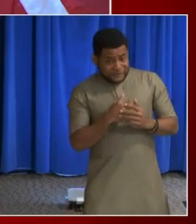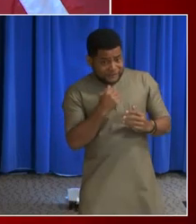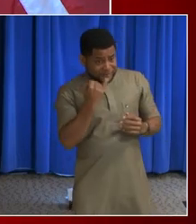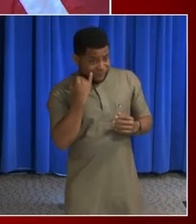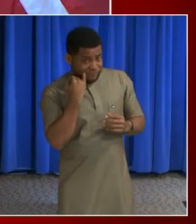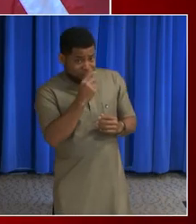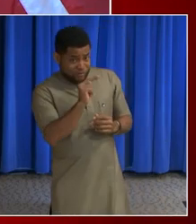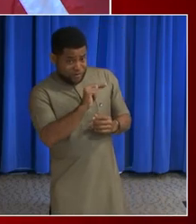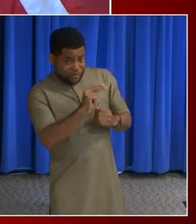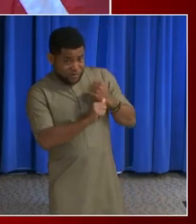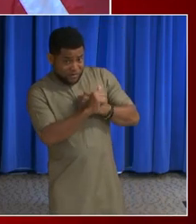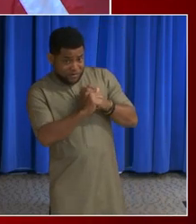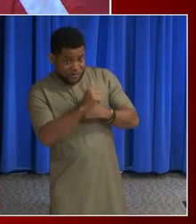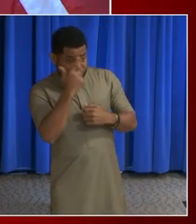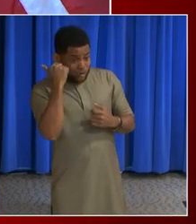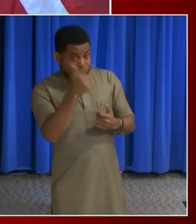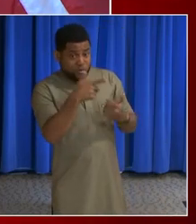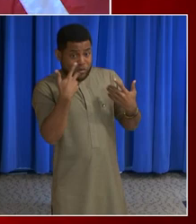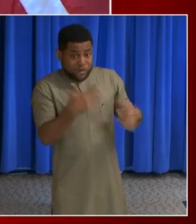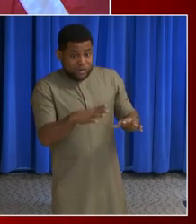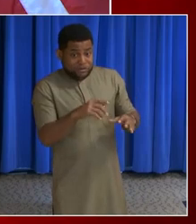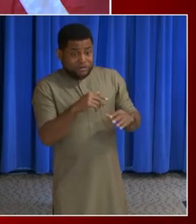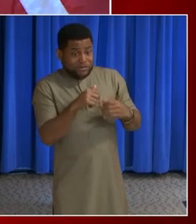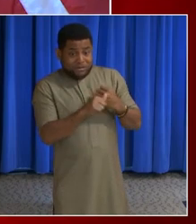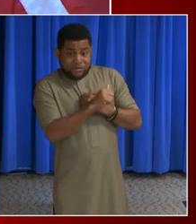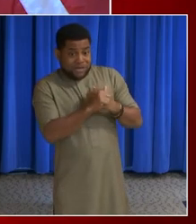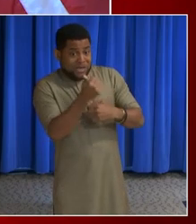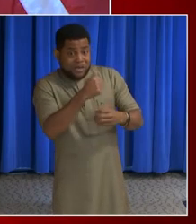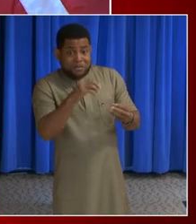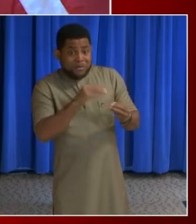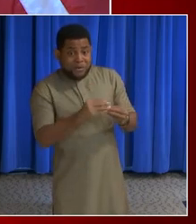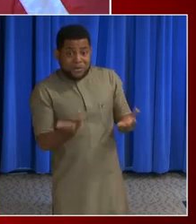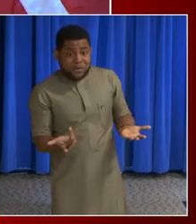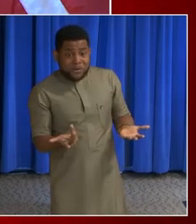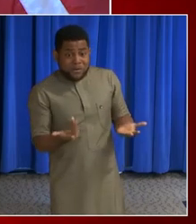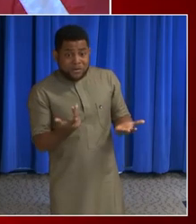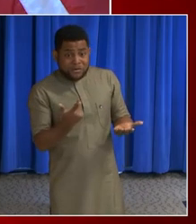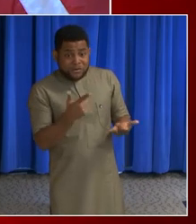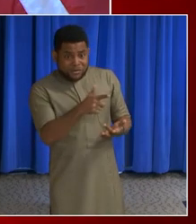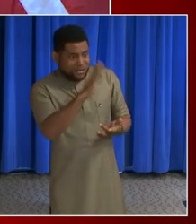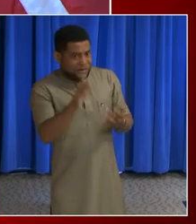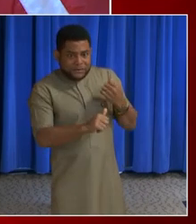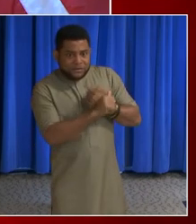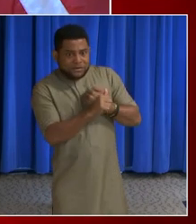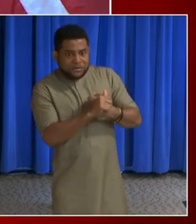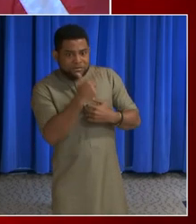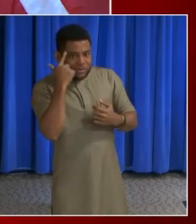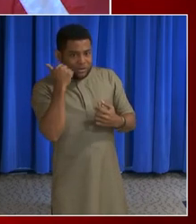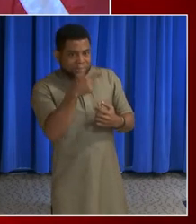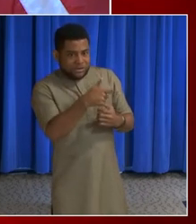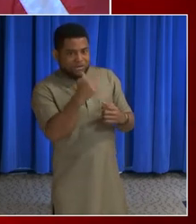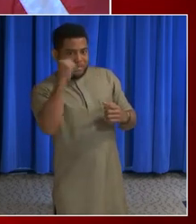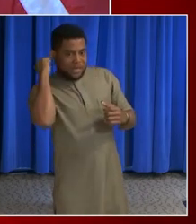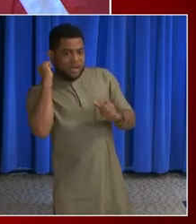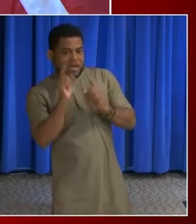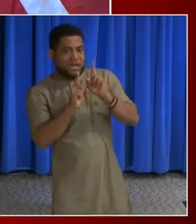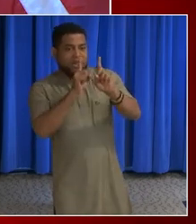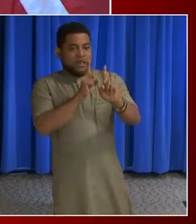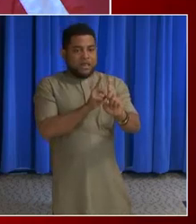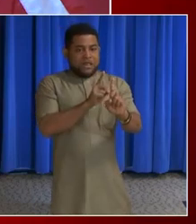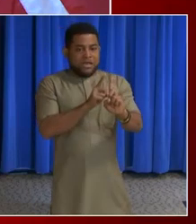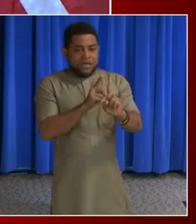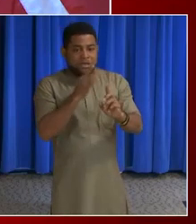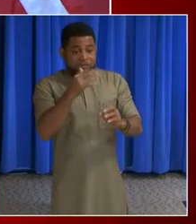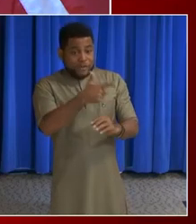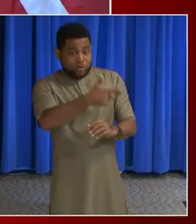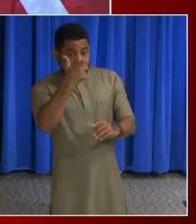at that point he wasn't a quote unquote threat anymore, which he never was because his back was turned. So if you shot him, they shot him and he was